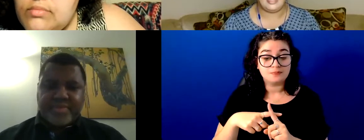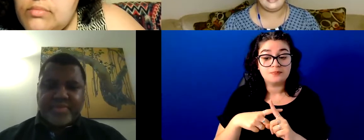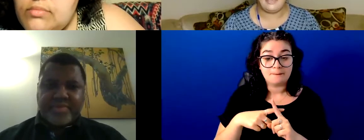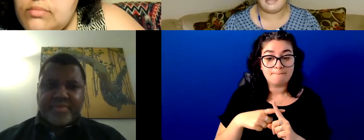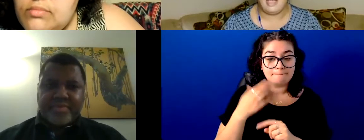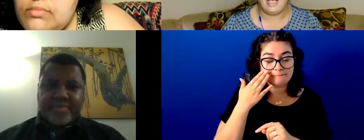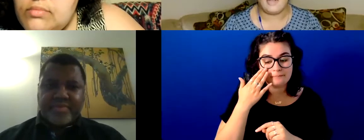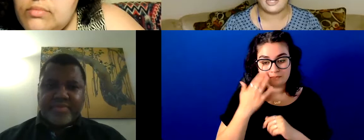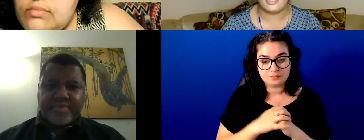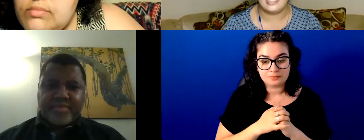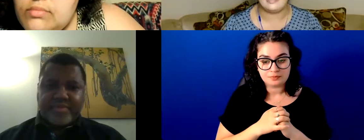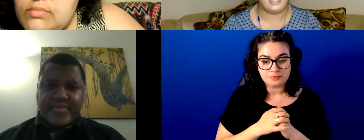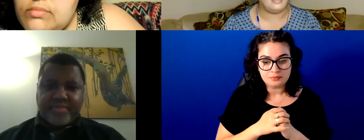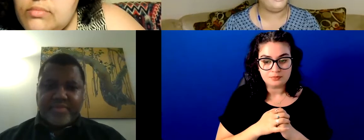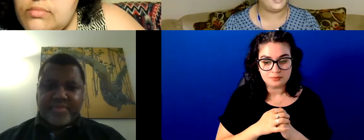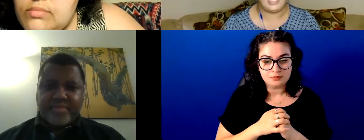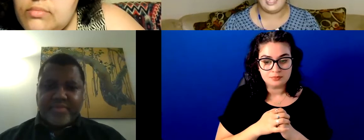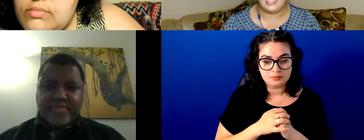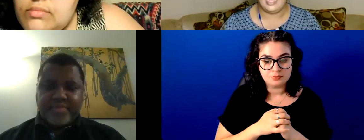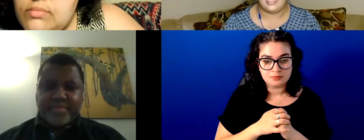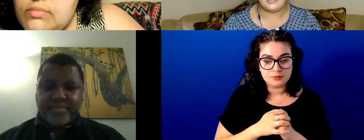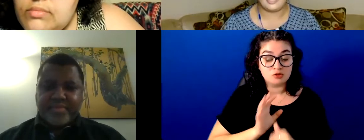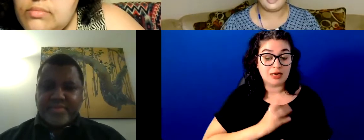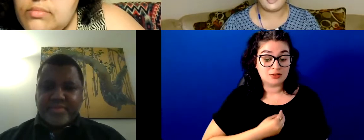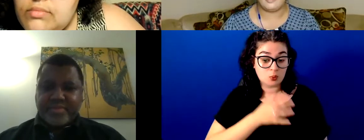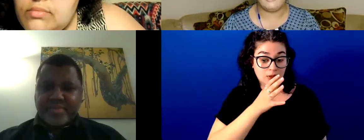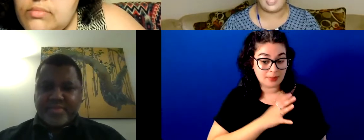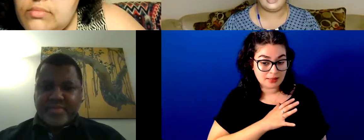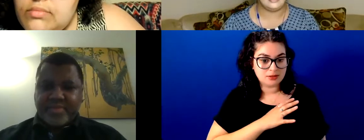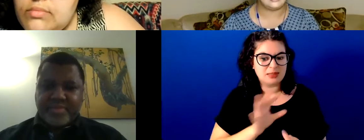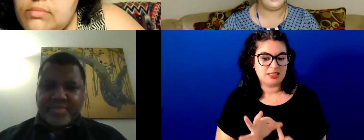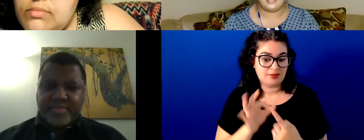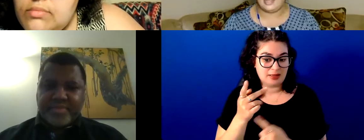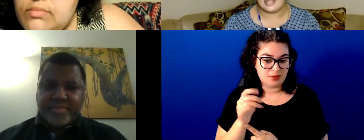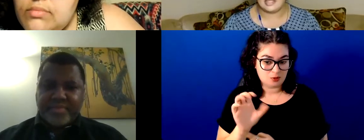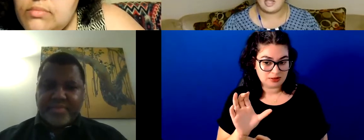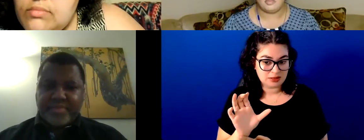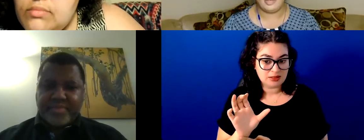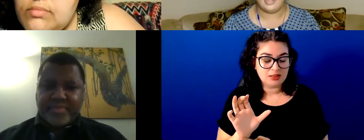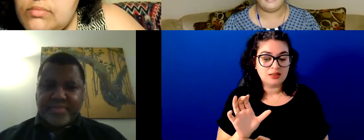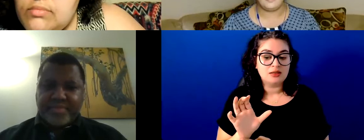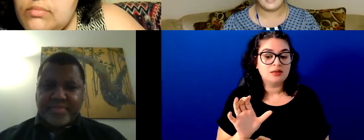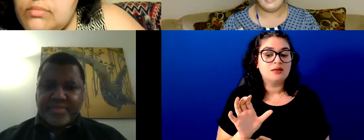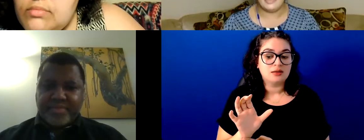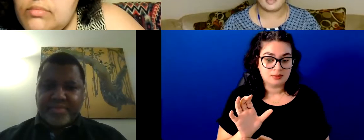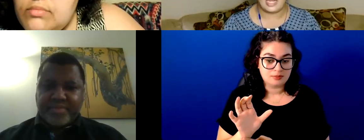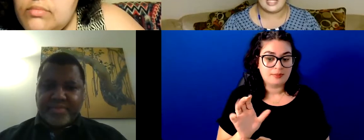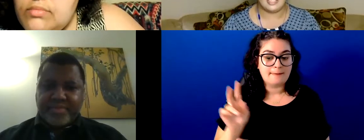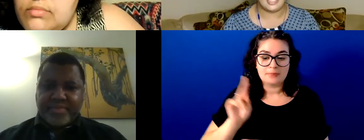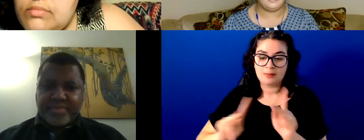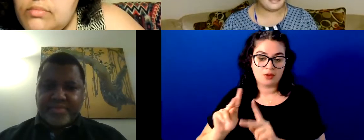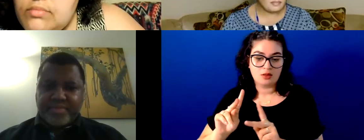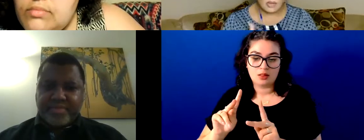death of our trans women, especially trans women of color, is beyond the scope of people's